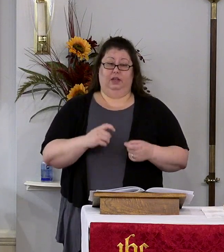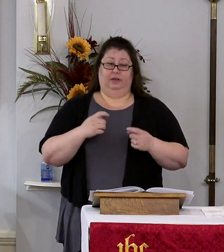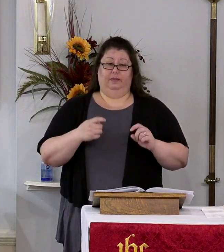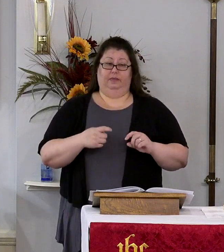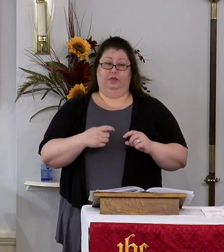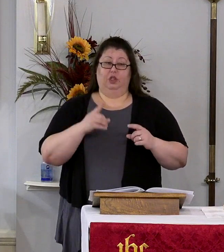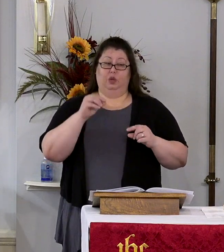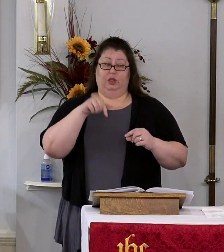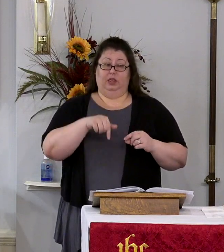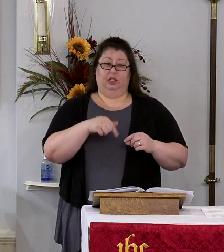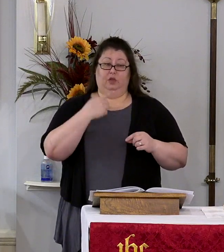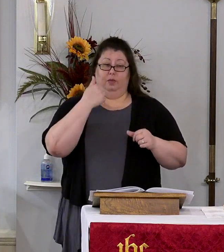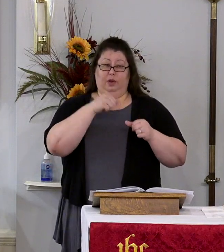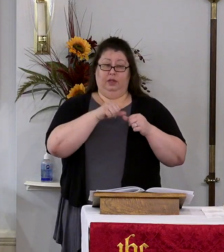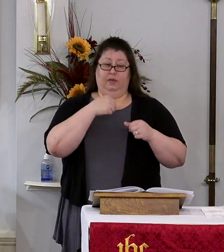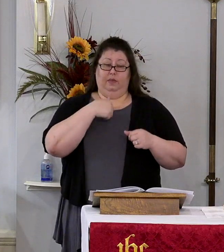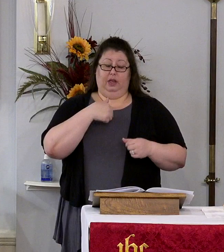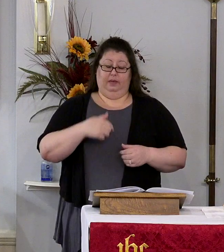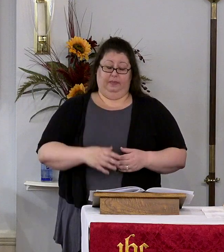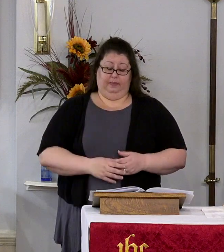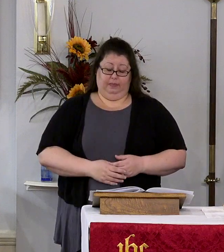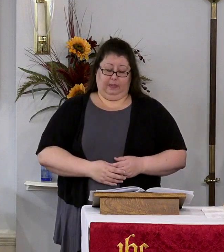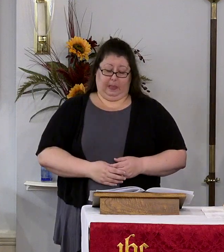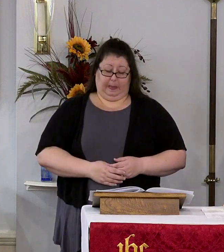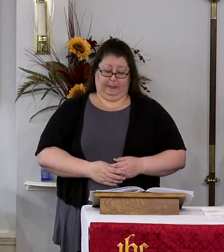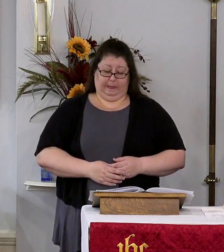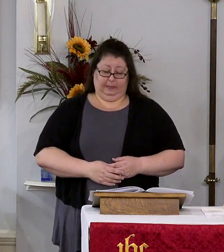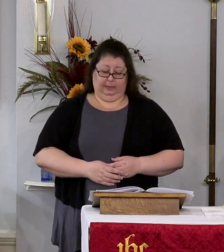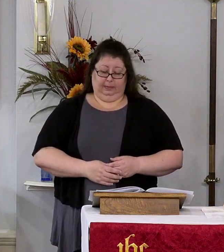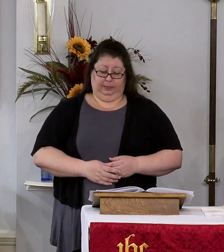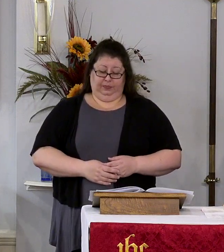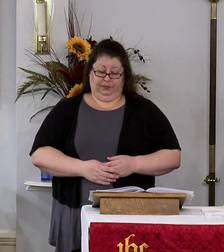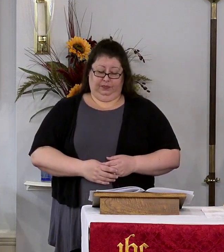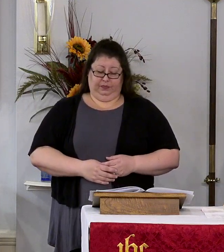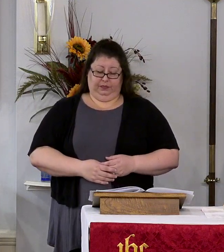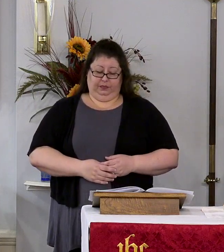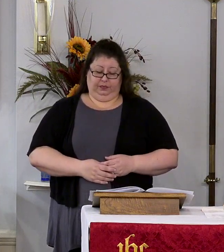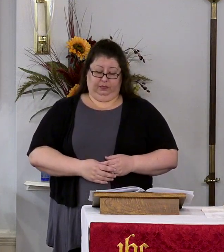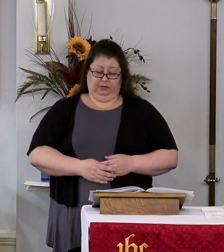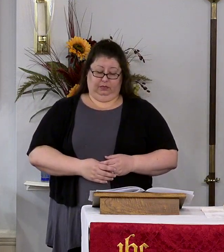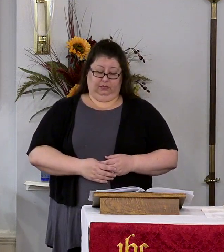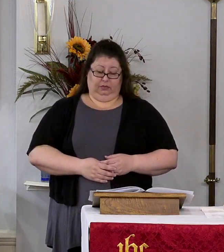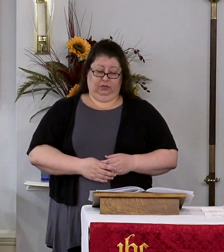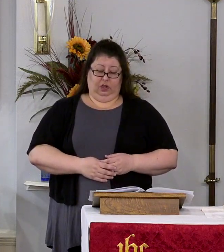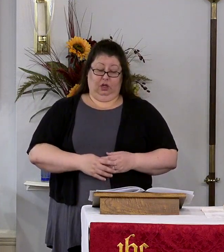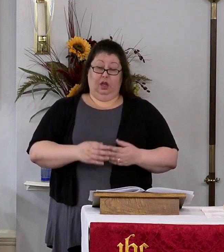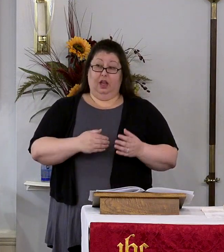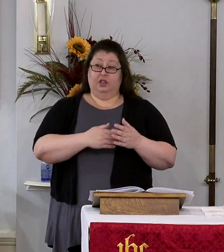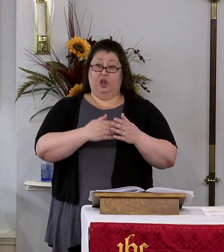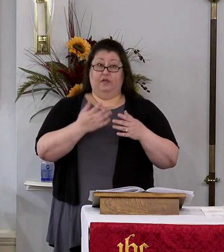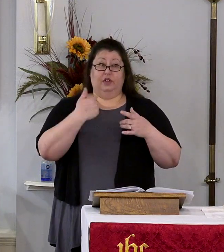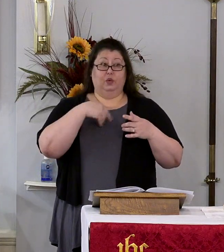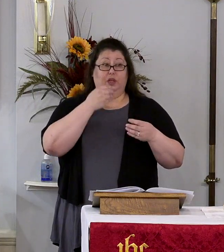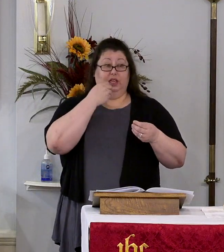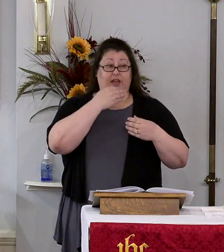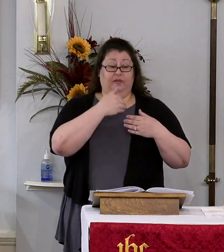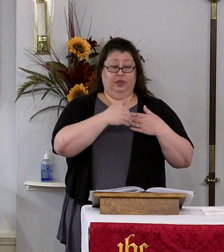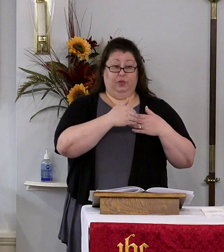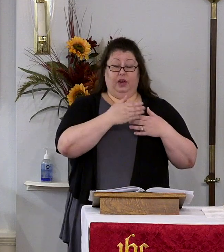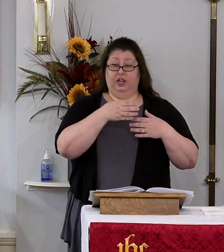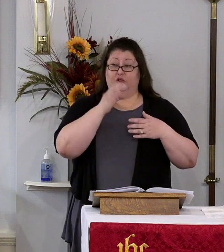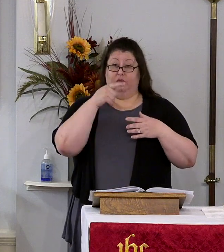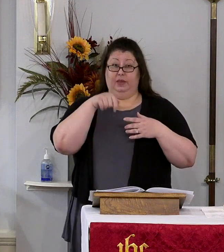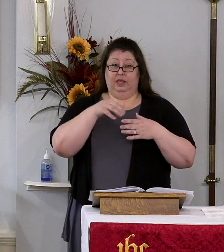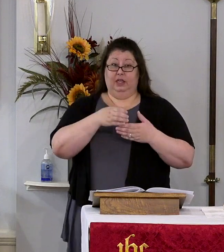Do this for the remembrance of me." For as often as we eat of this bread and drink from